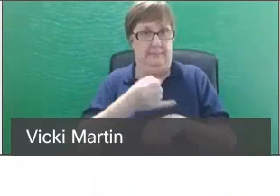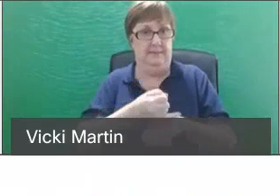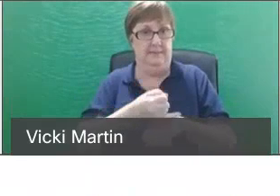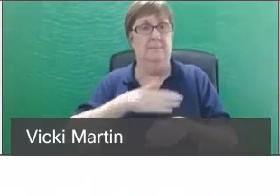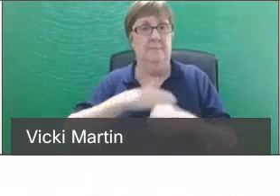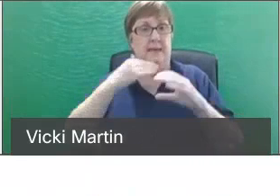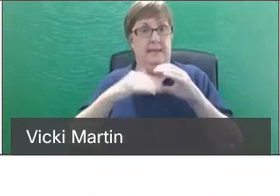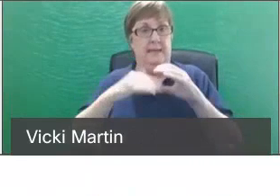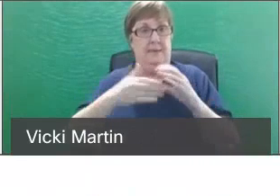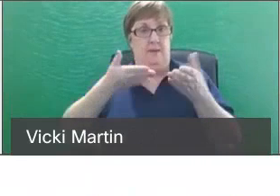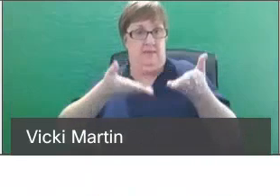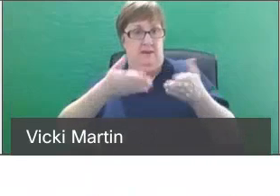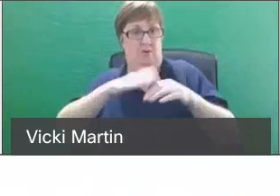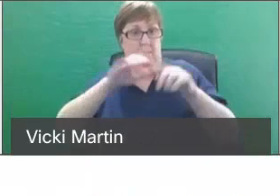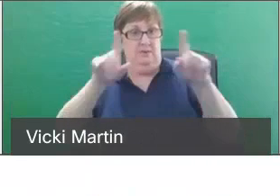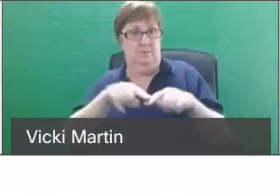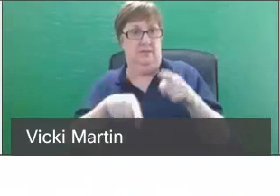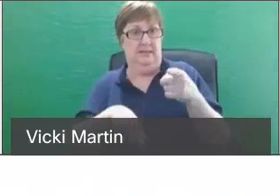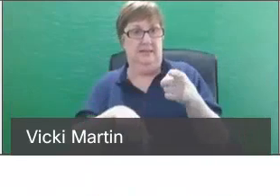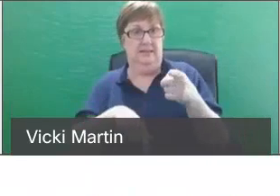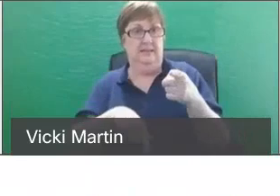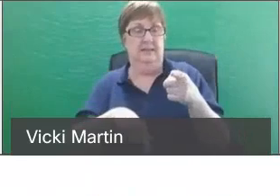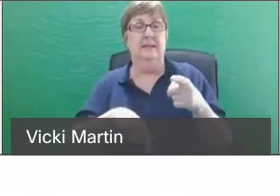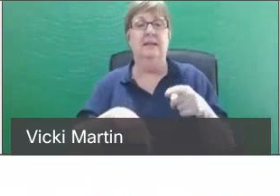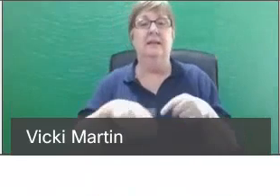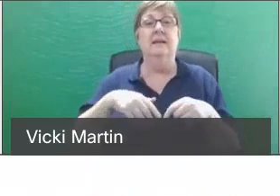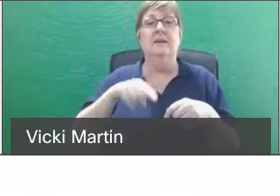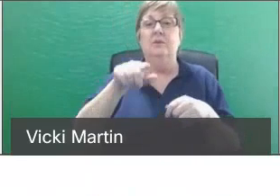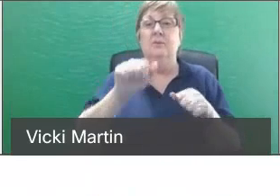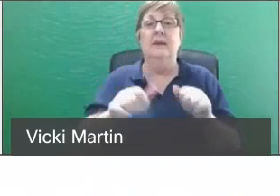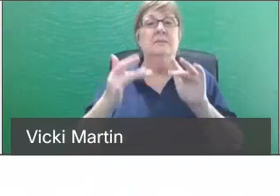as my phone number. So you can contact me anytime you have